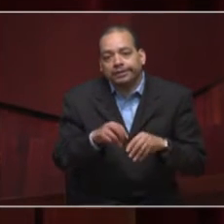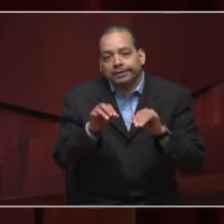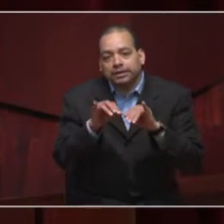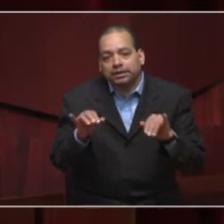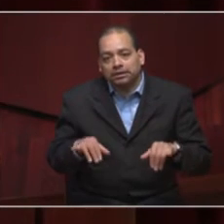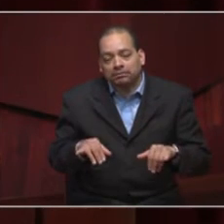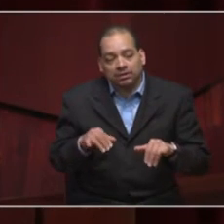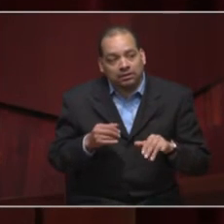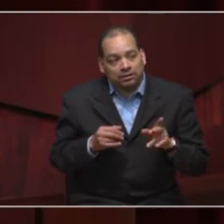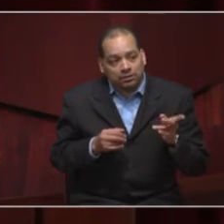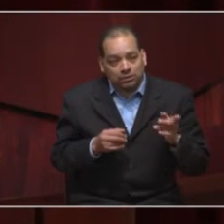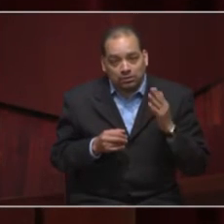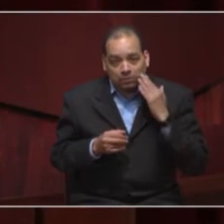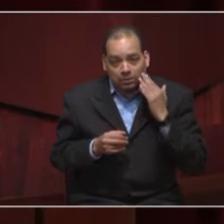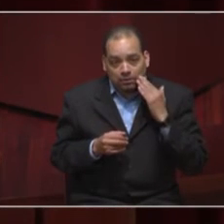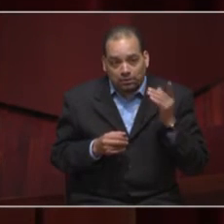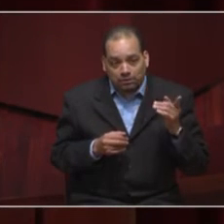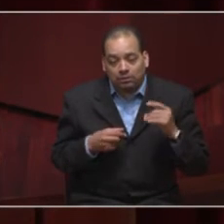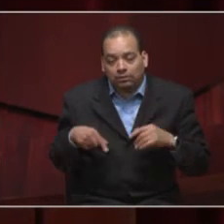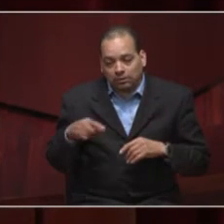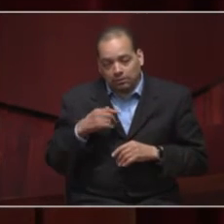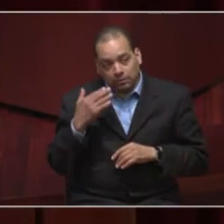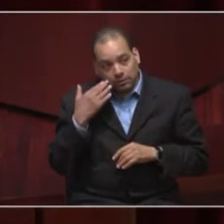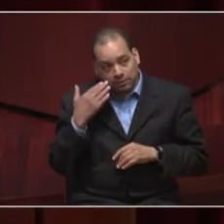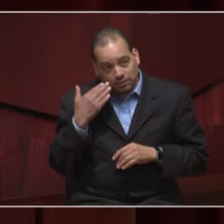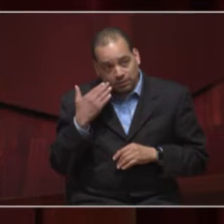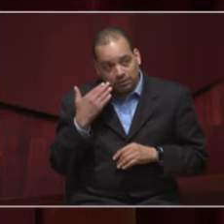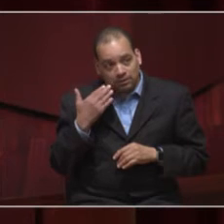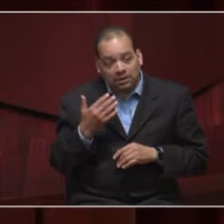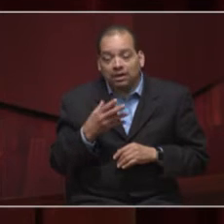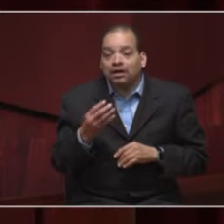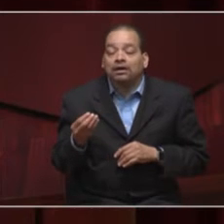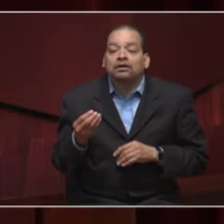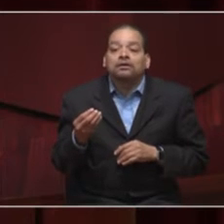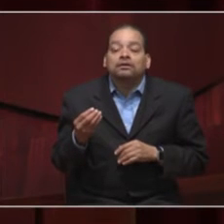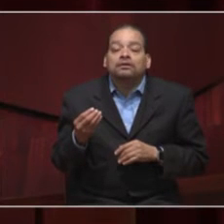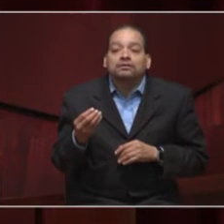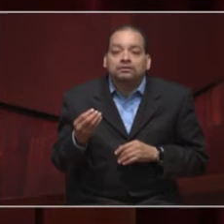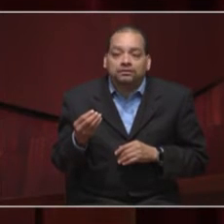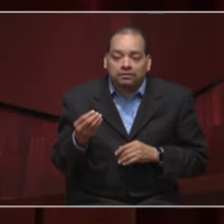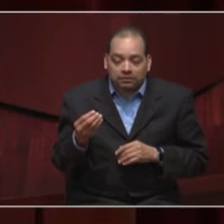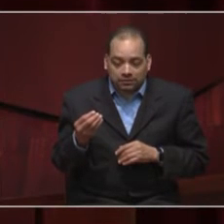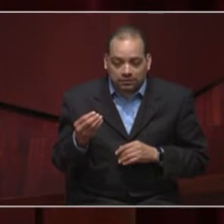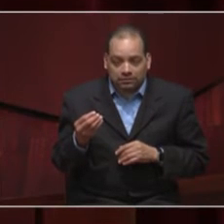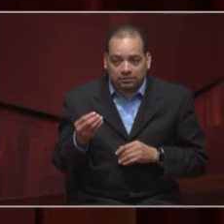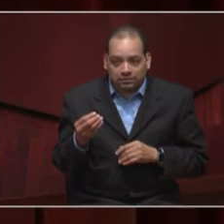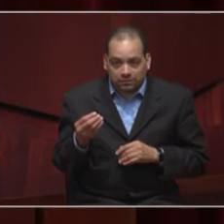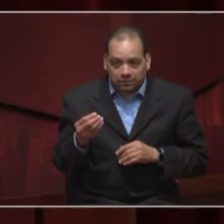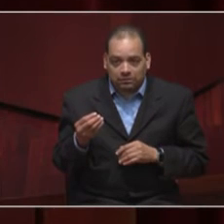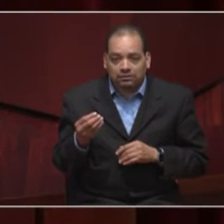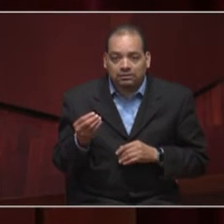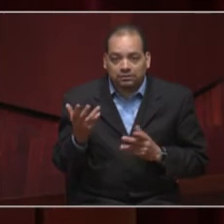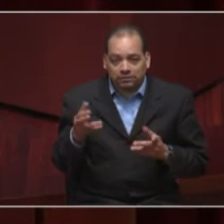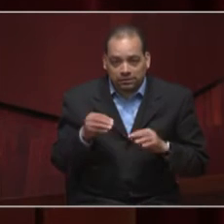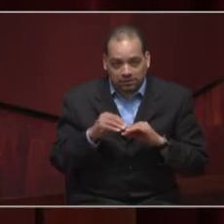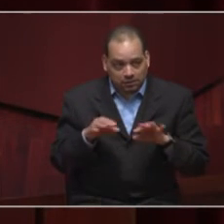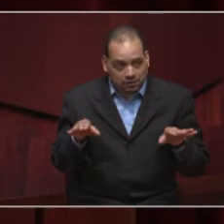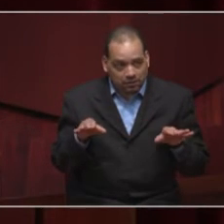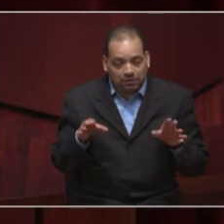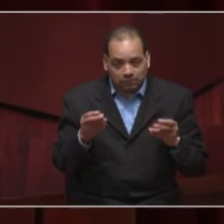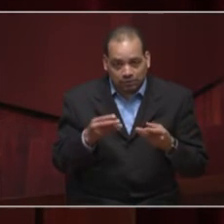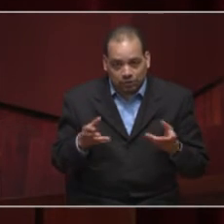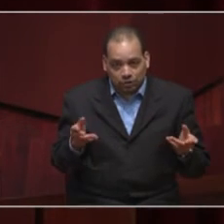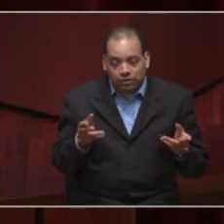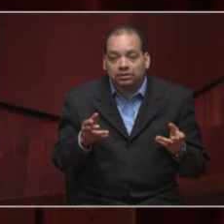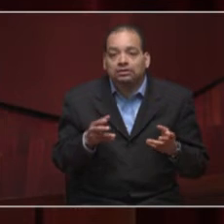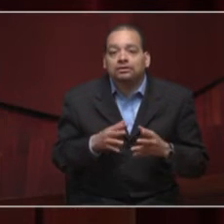You all are aware of this. We are aware of it. And we issued a bulletin